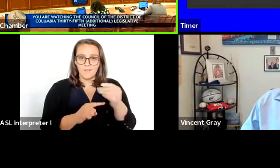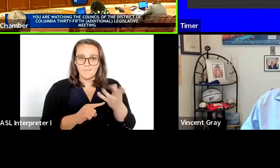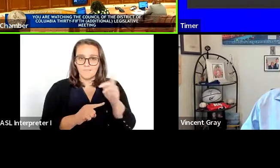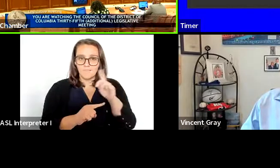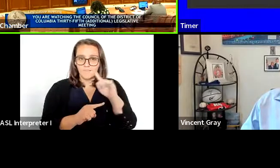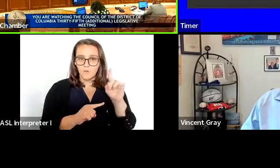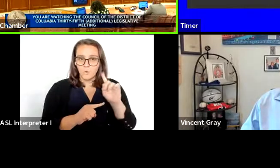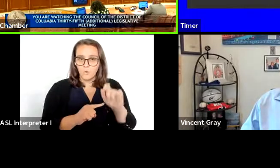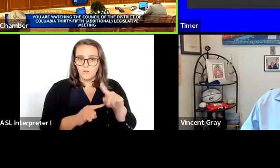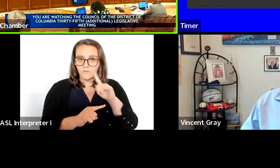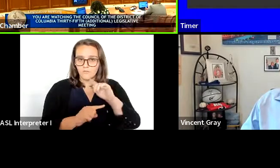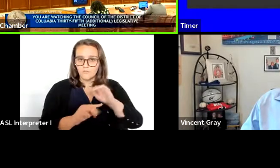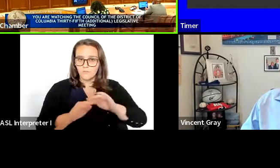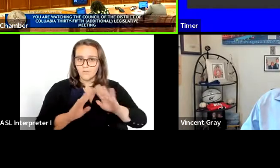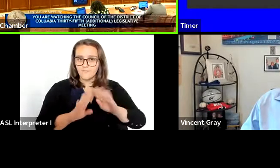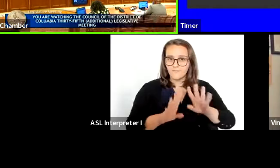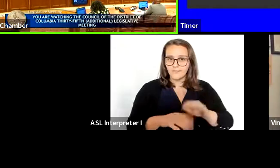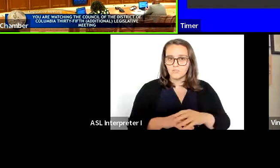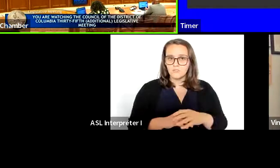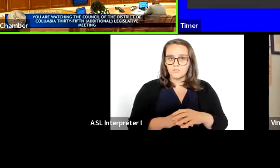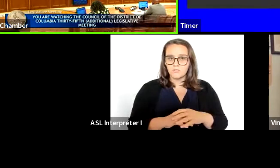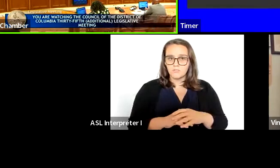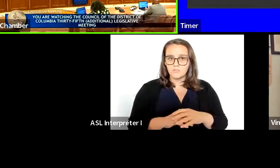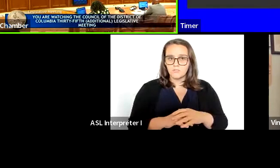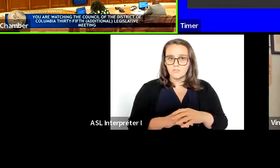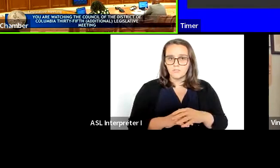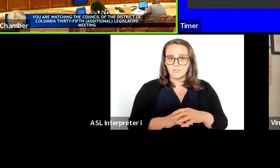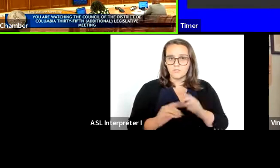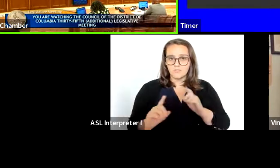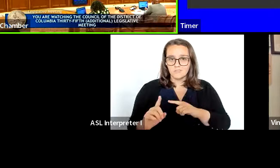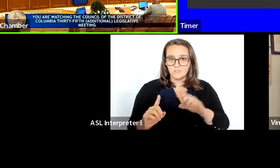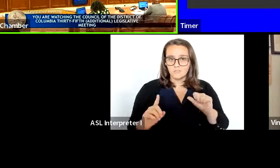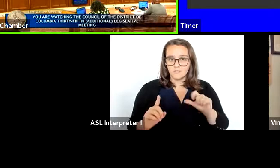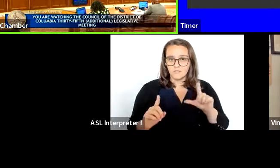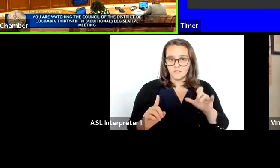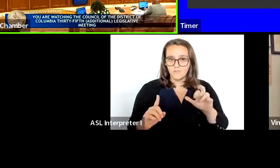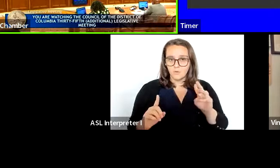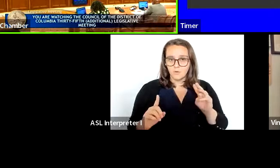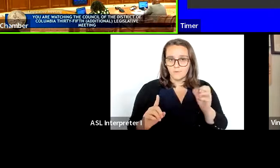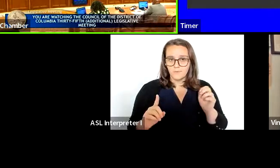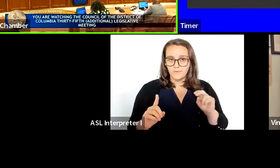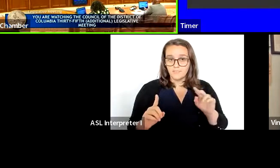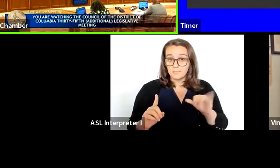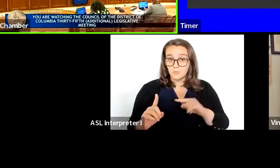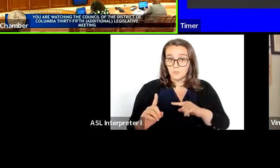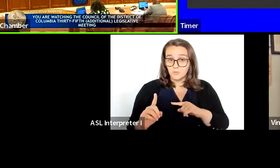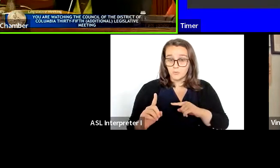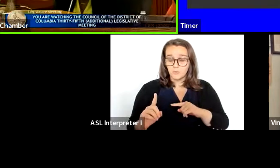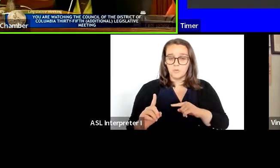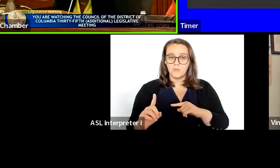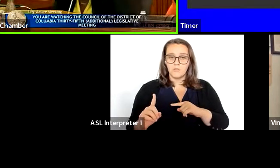questions for clarification. Councilmember Silverman, similarly to you, I